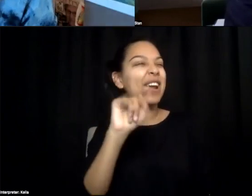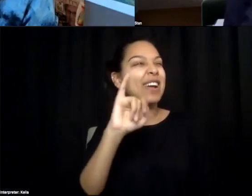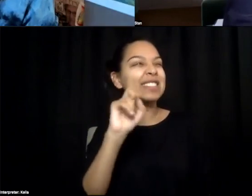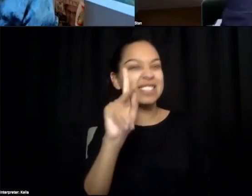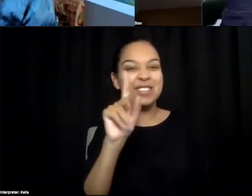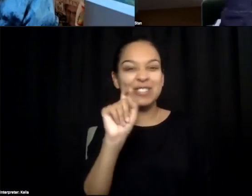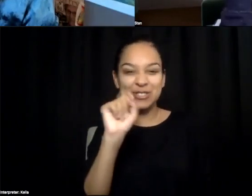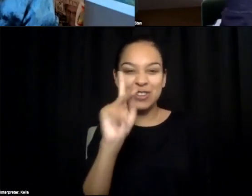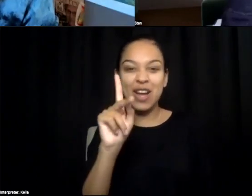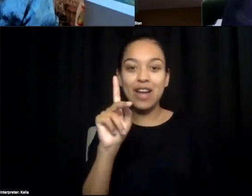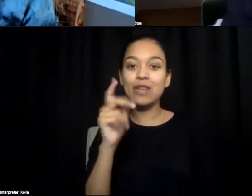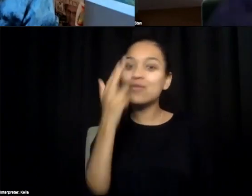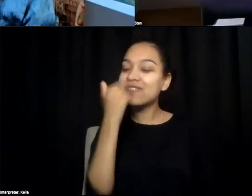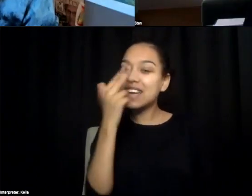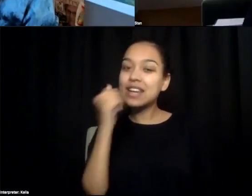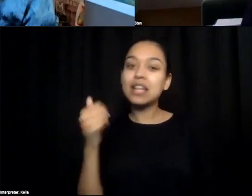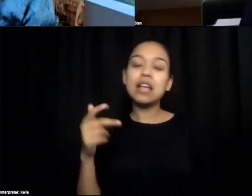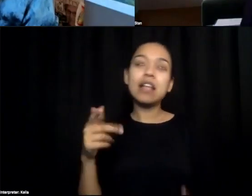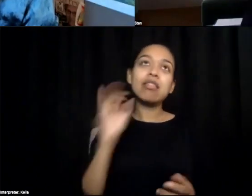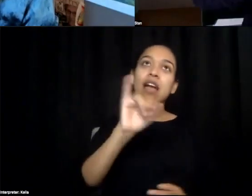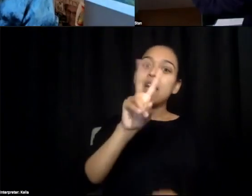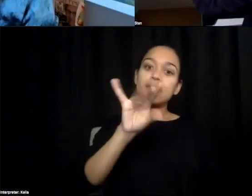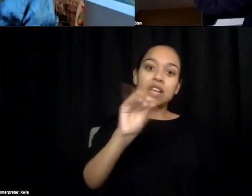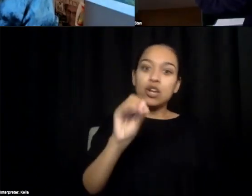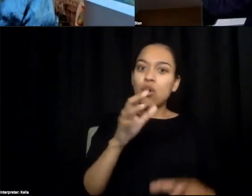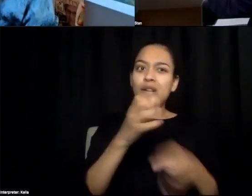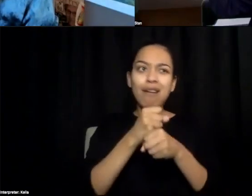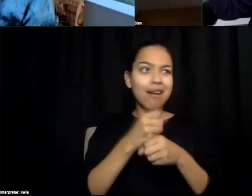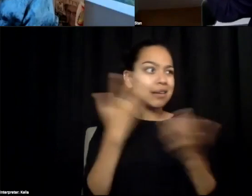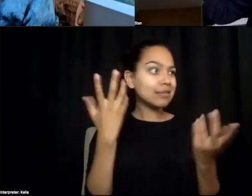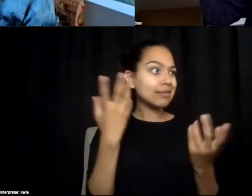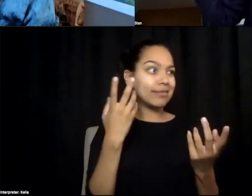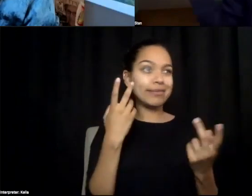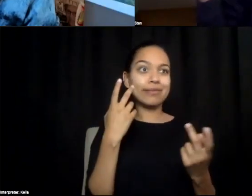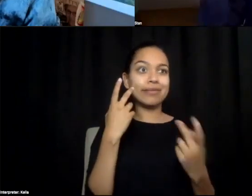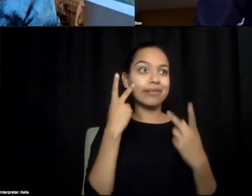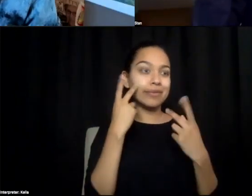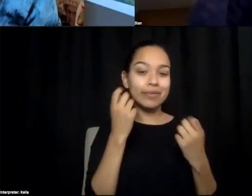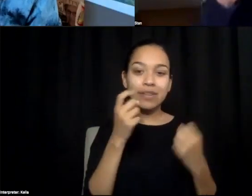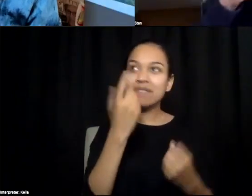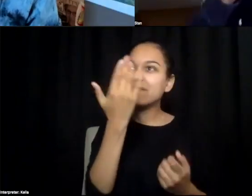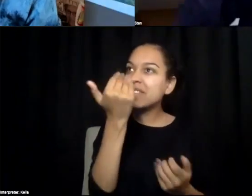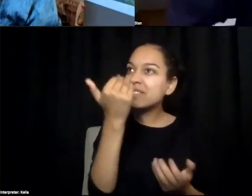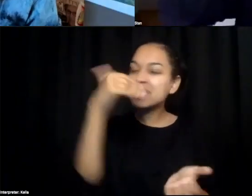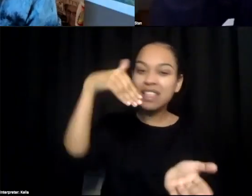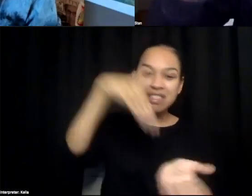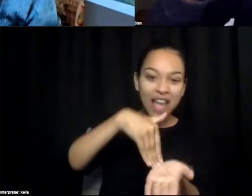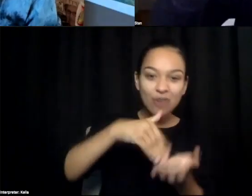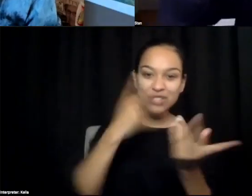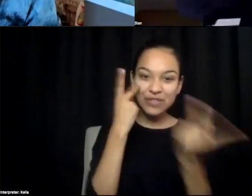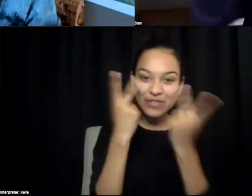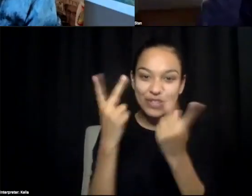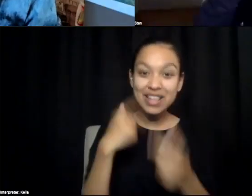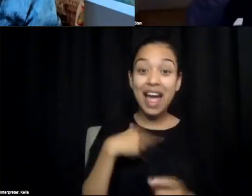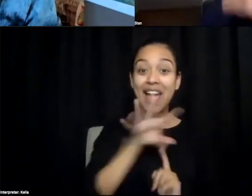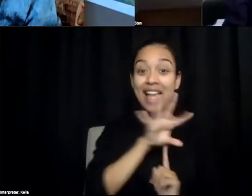funny. It got like over 15K viewers. I filmed her as I'm entering the